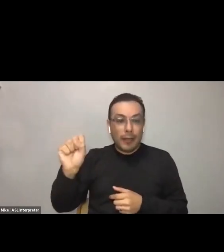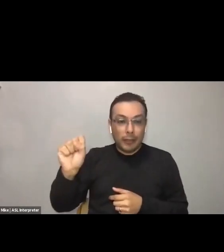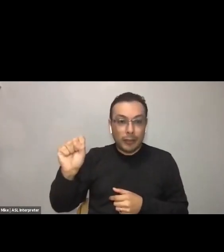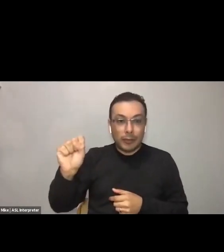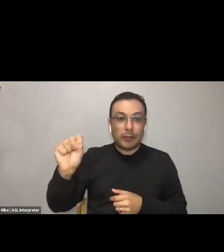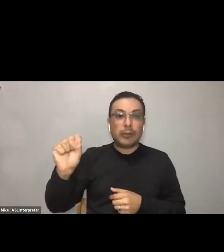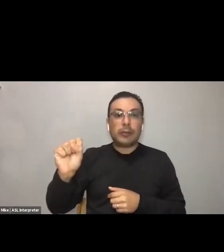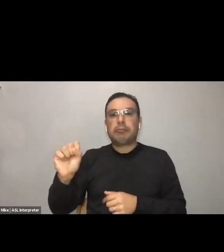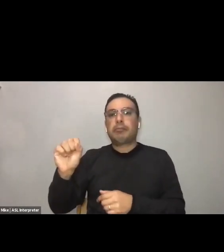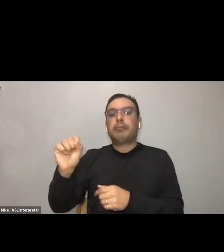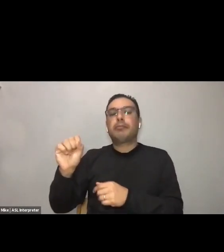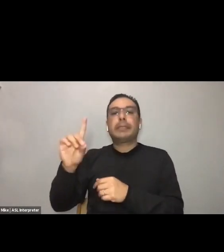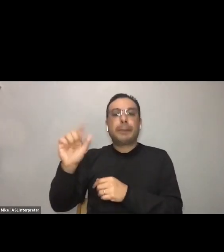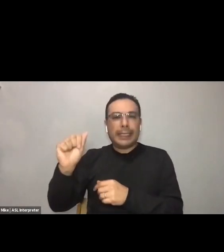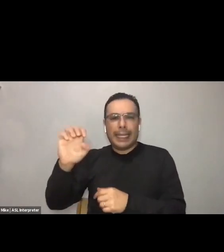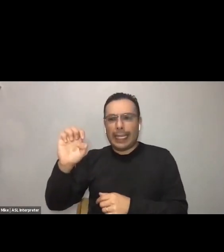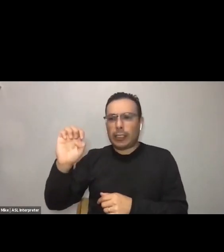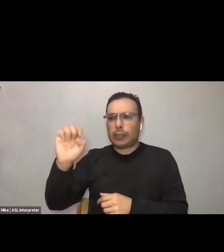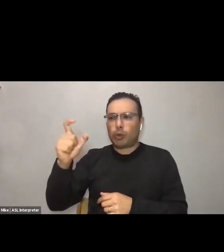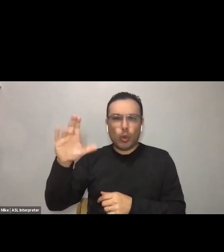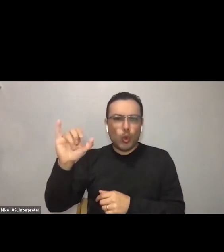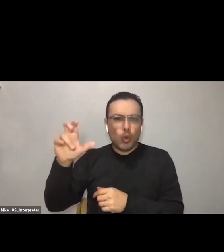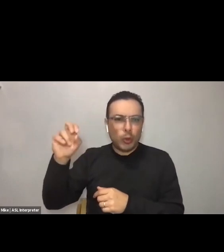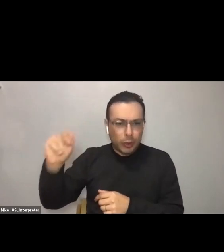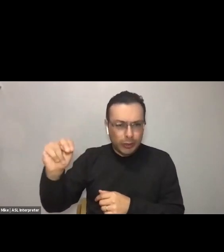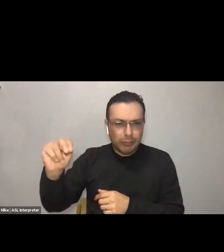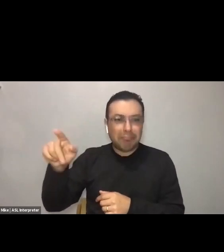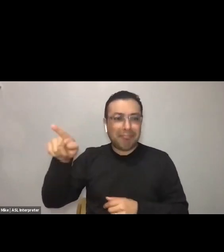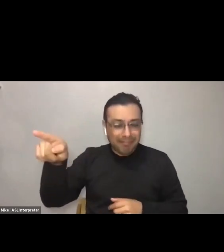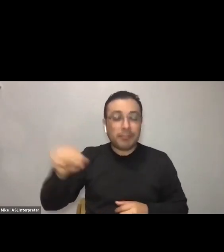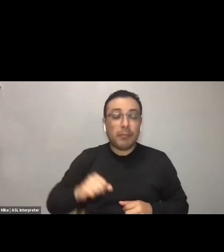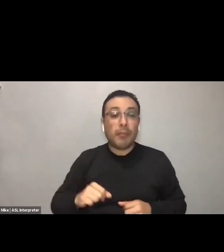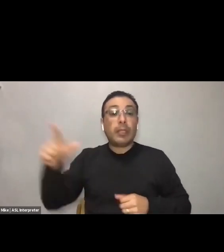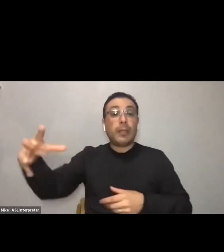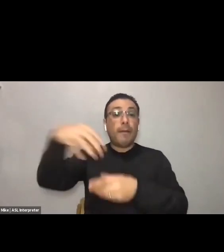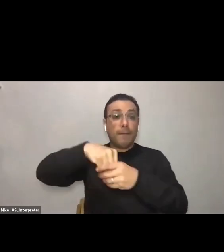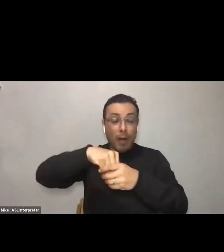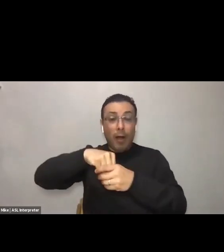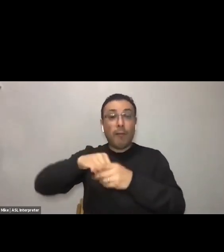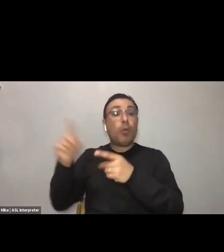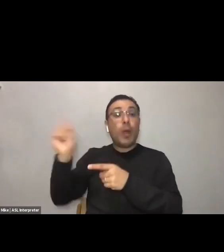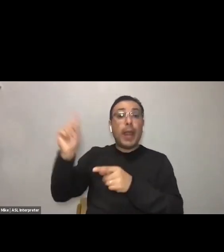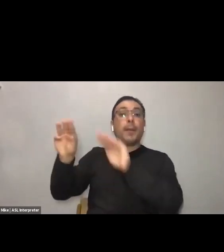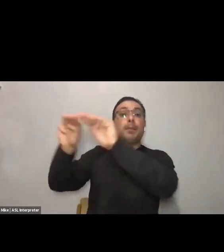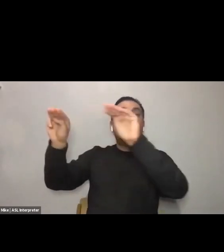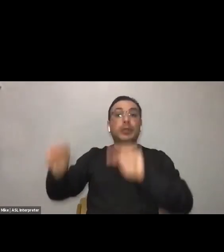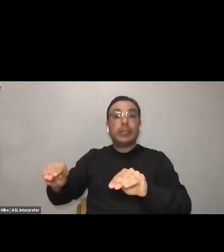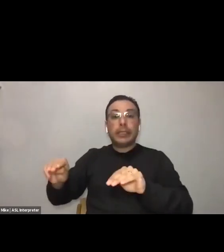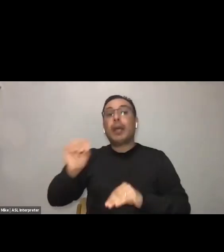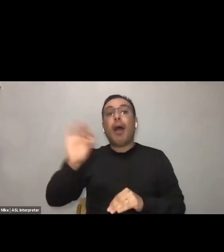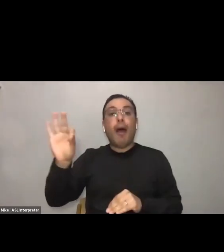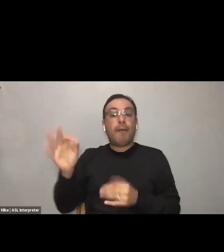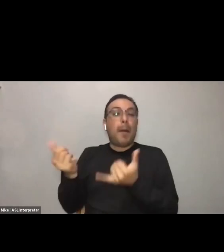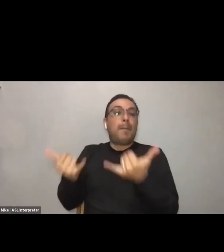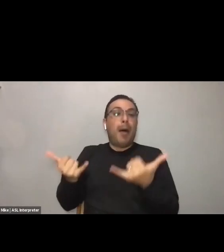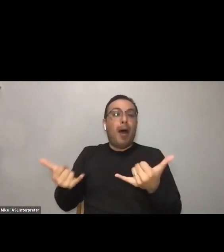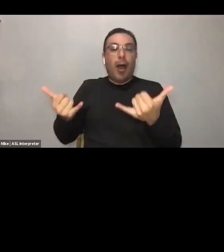She is currently an associate educator in community and access programs at the Museum of Modern Art. So without further ado,